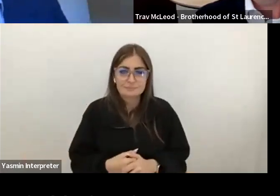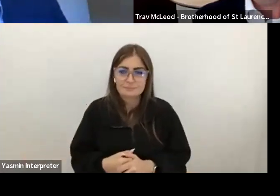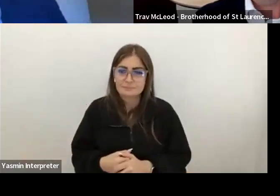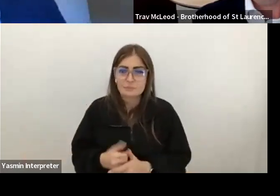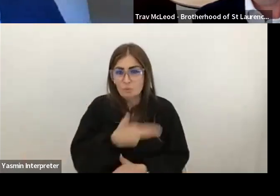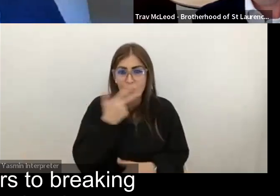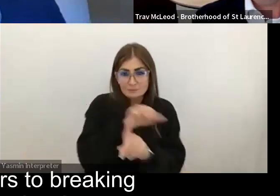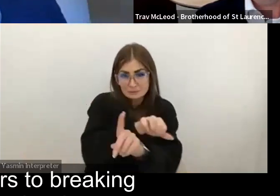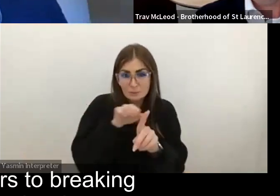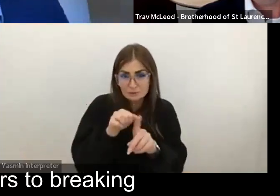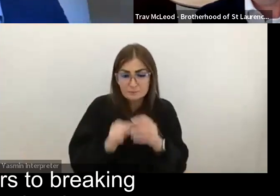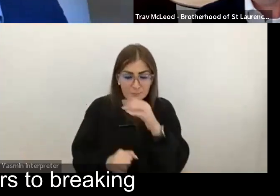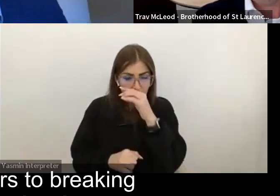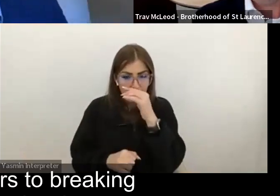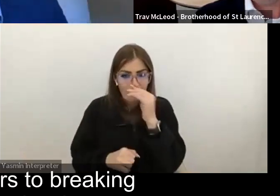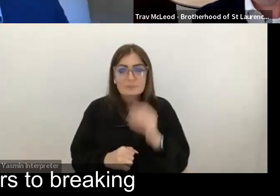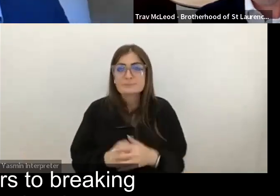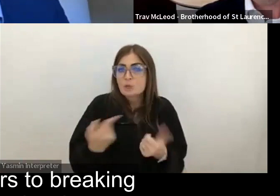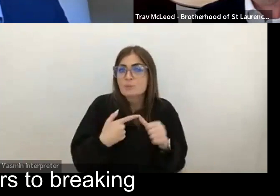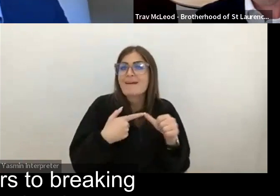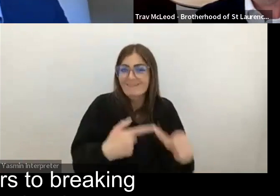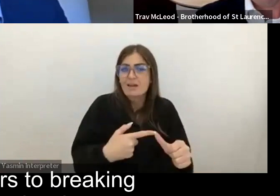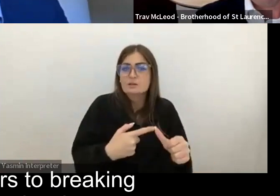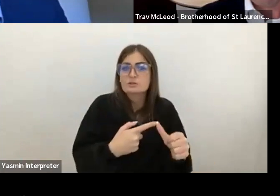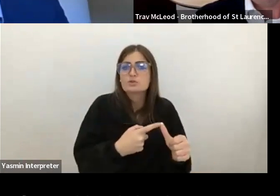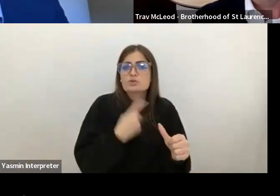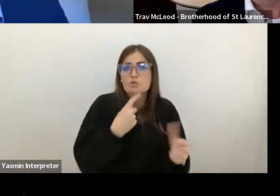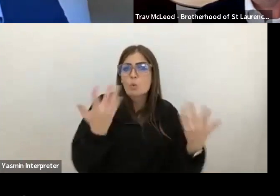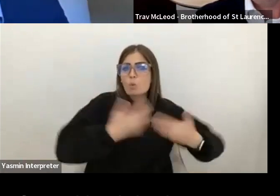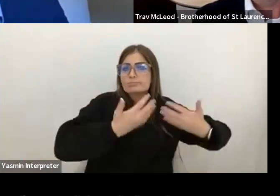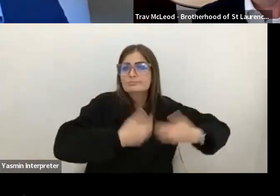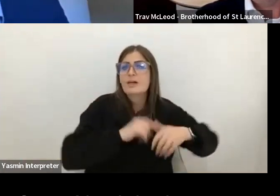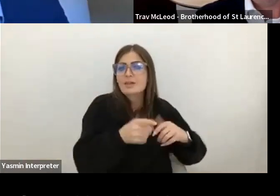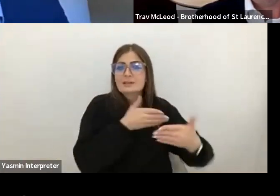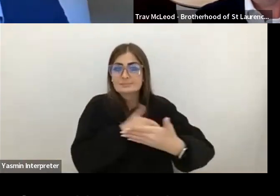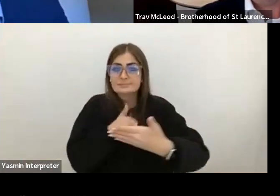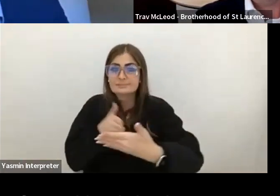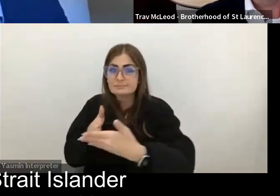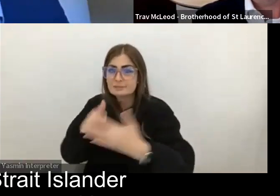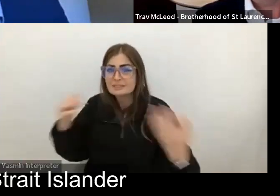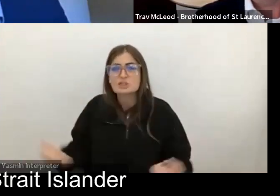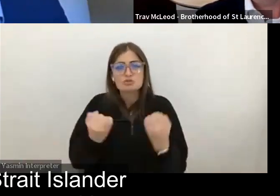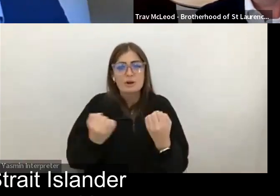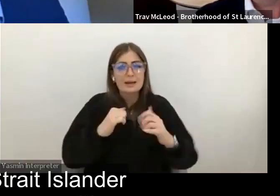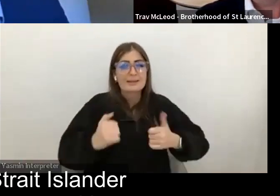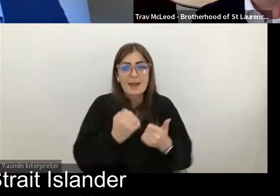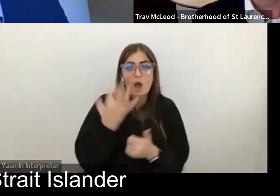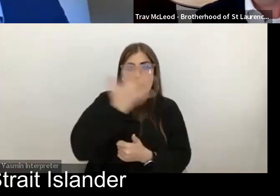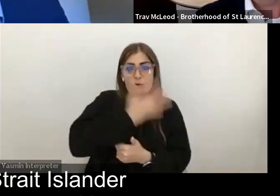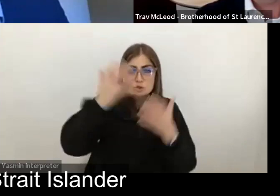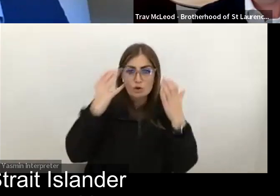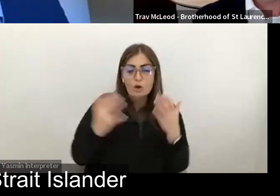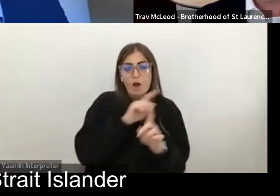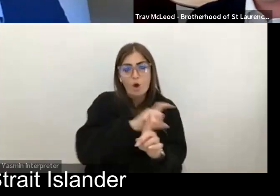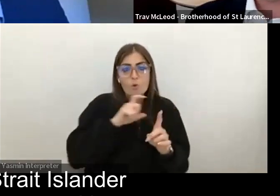situation. So the answers to breaking down these barriers lie in the strength of our Aboriginal and Torres Strait Islander culture